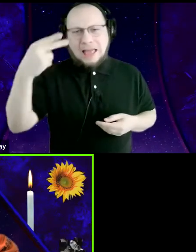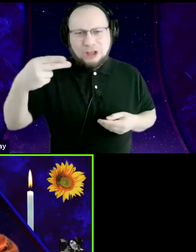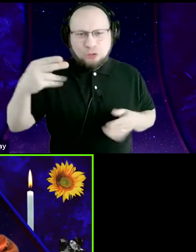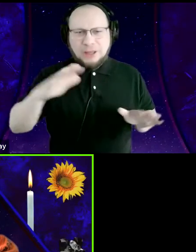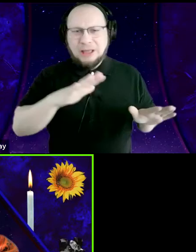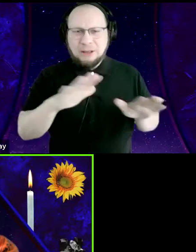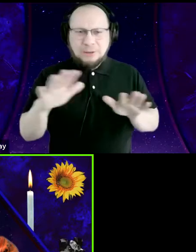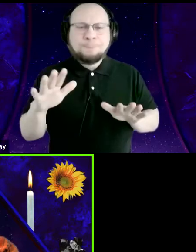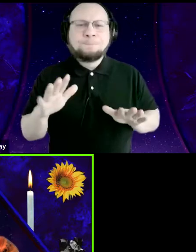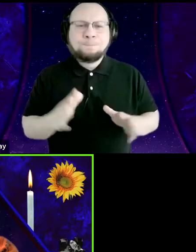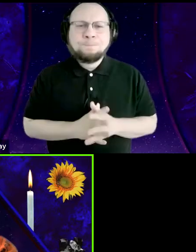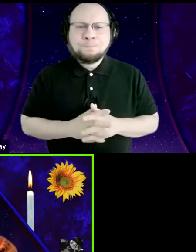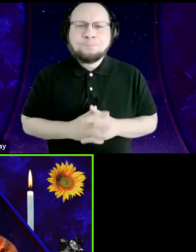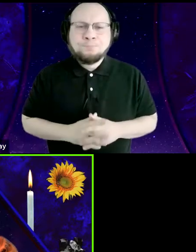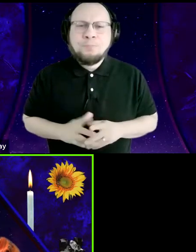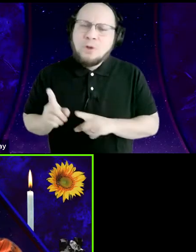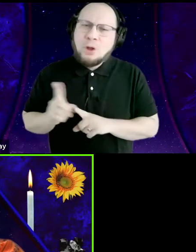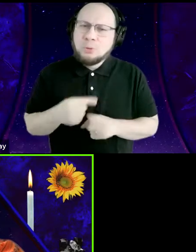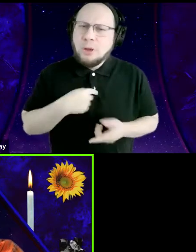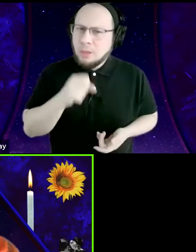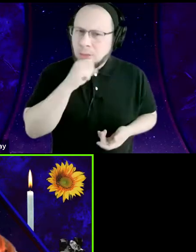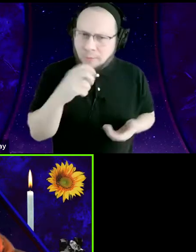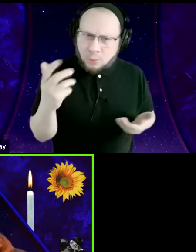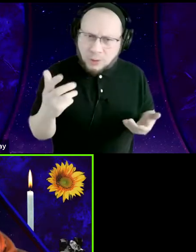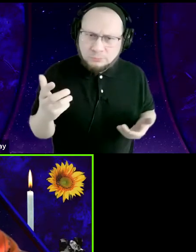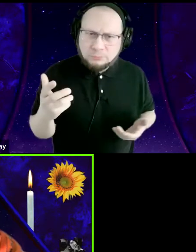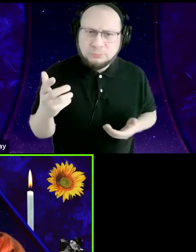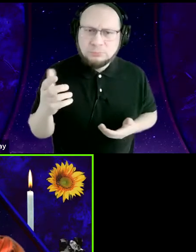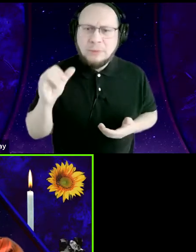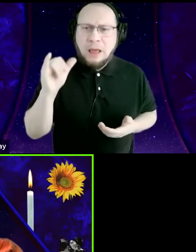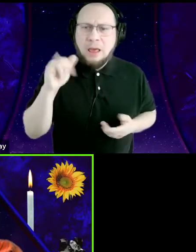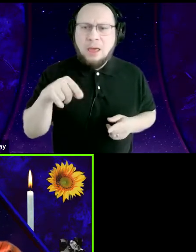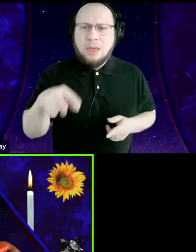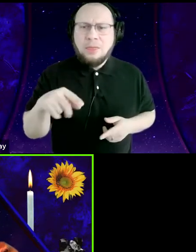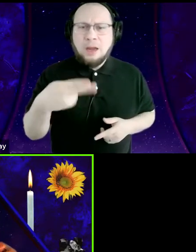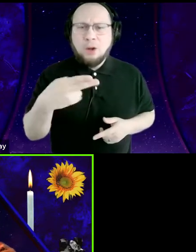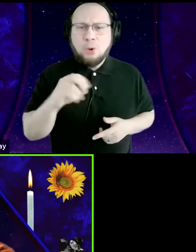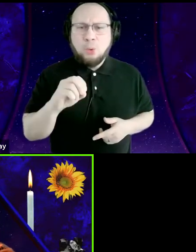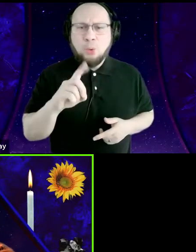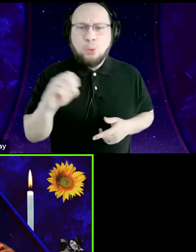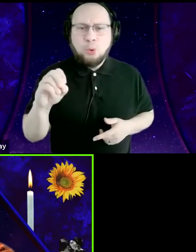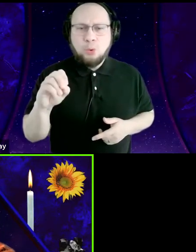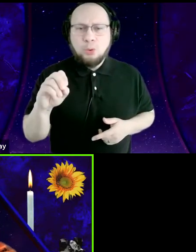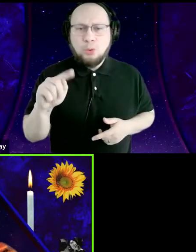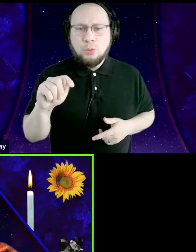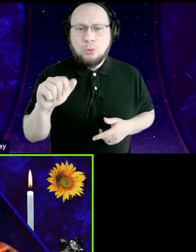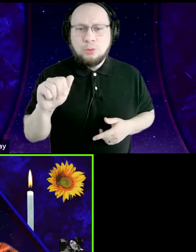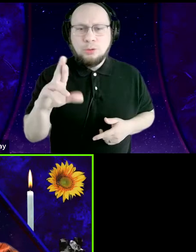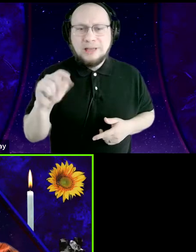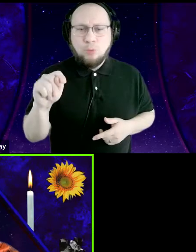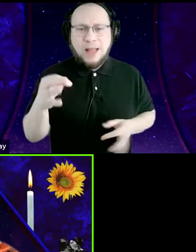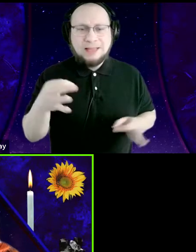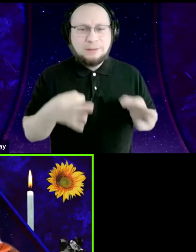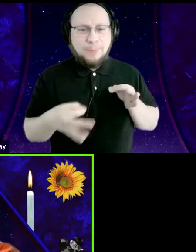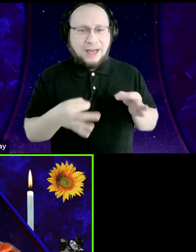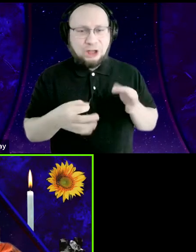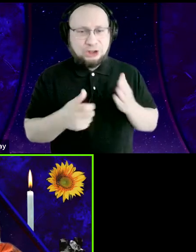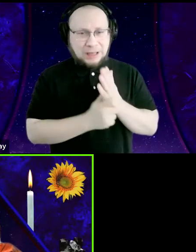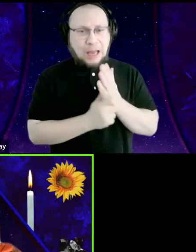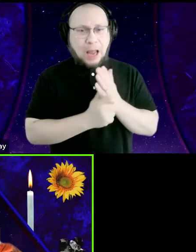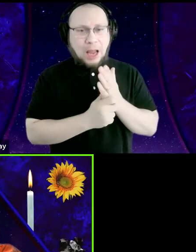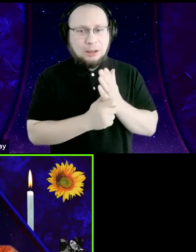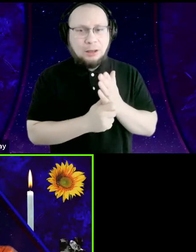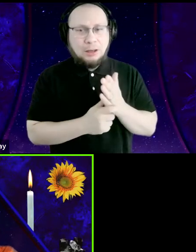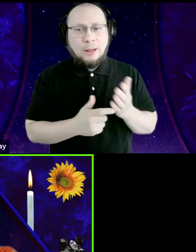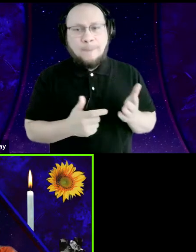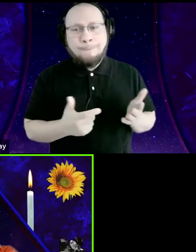so what I also love is just the way that this, the Hoodoo Tarot explanation guide gives you, and this is frustrating